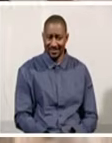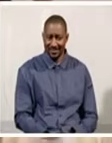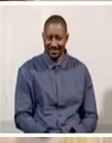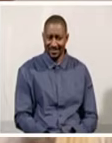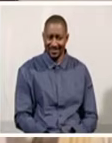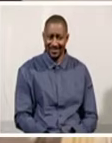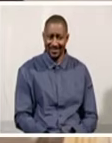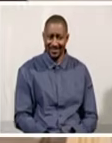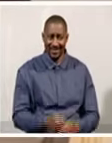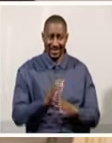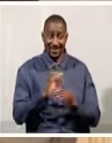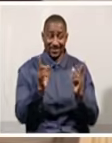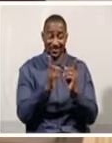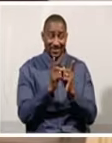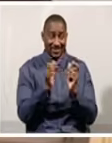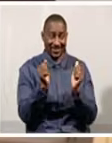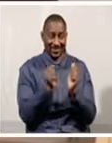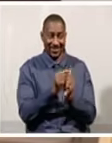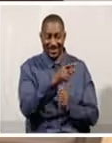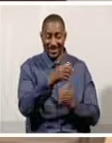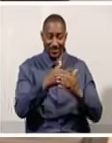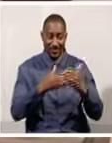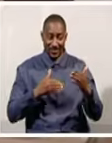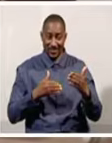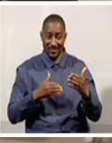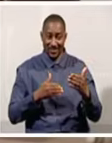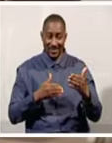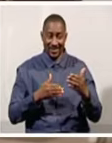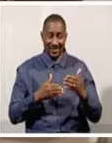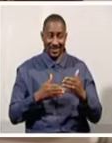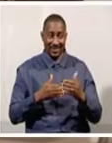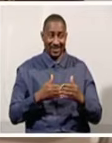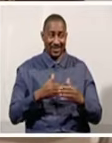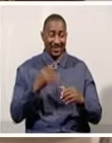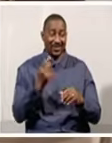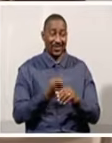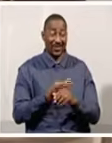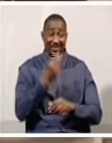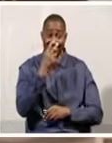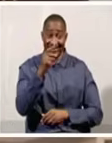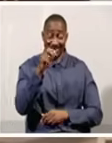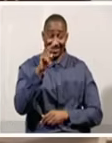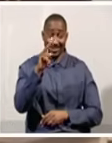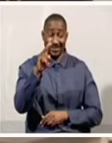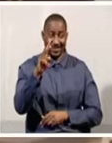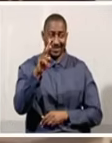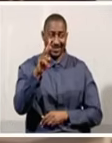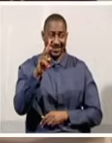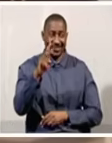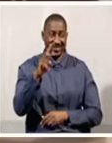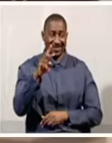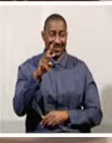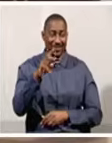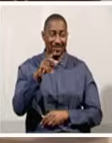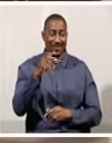I never met her before. I only see her on TV talking and running around with jeans in the